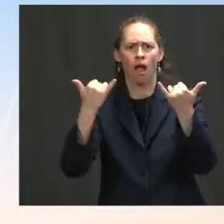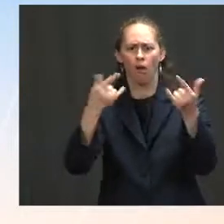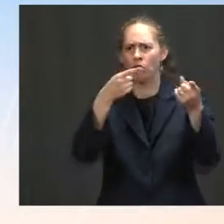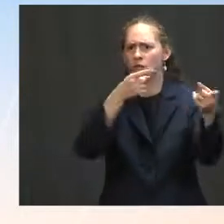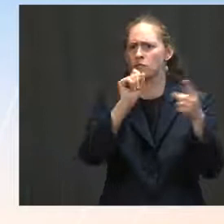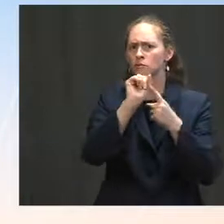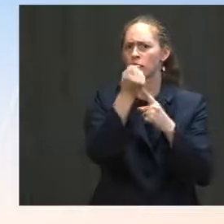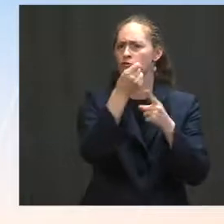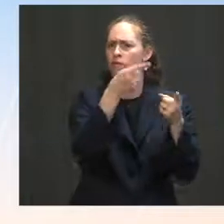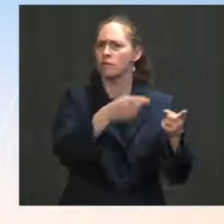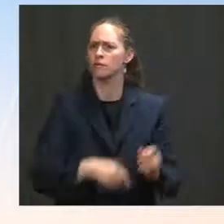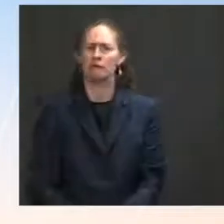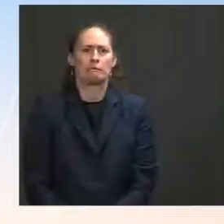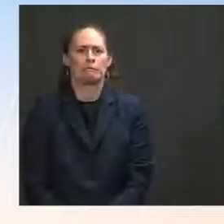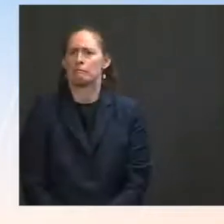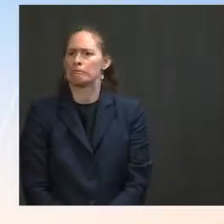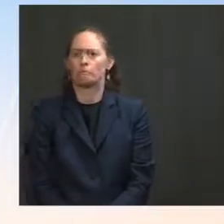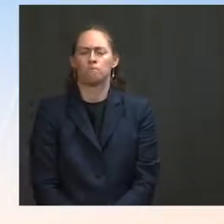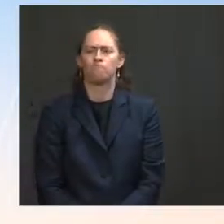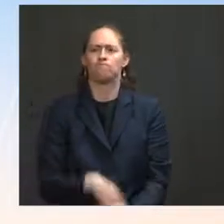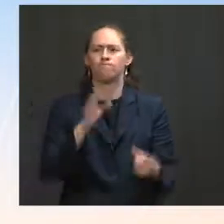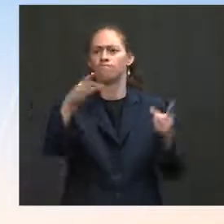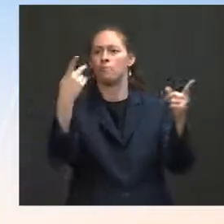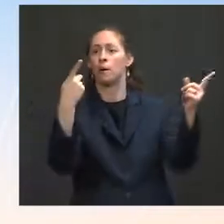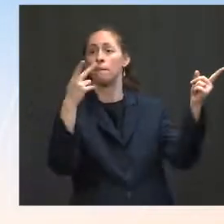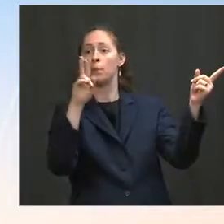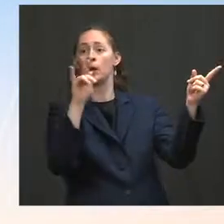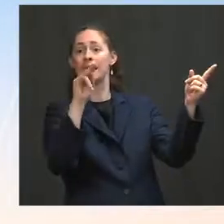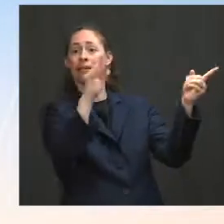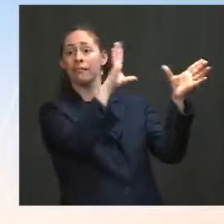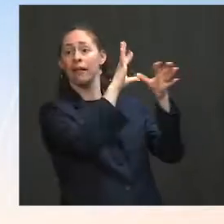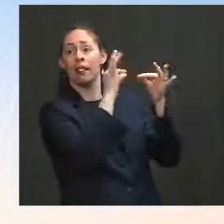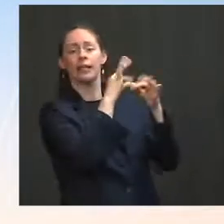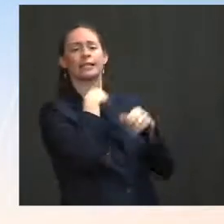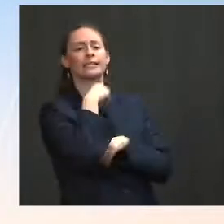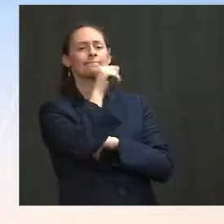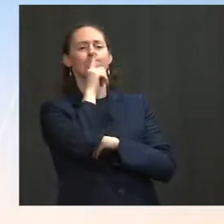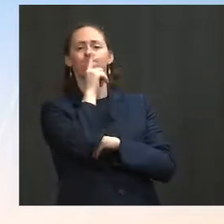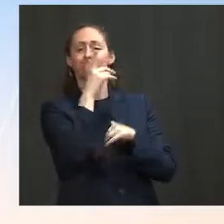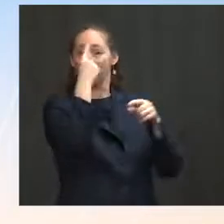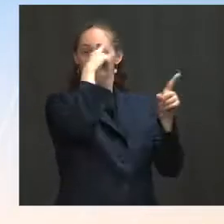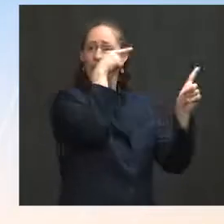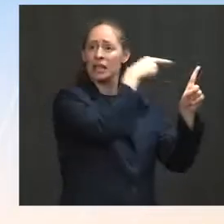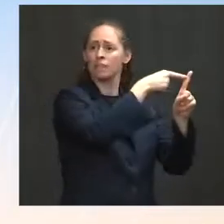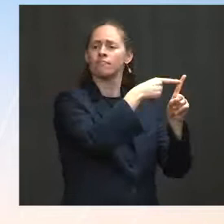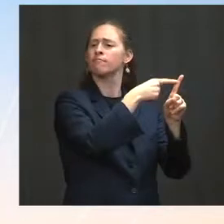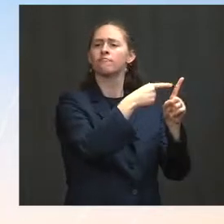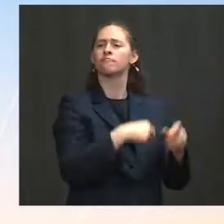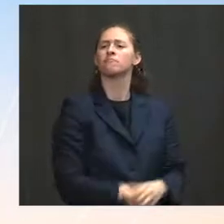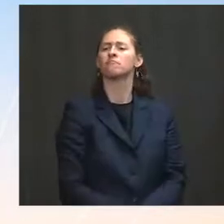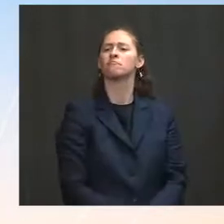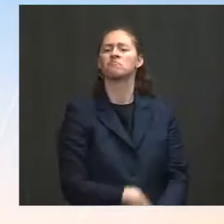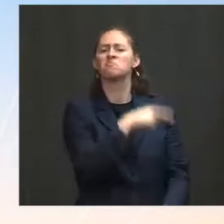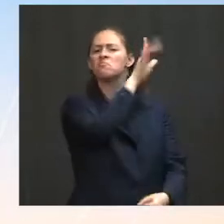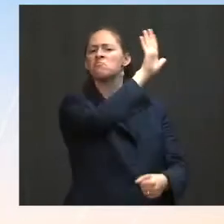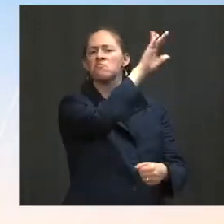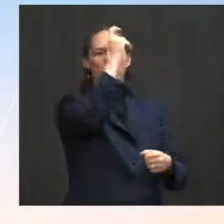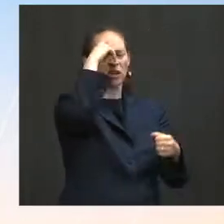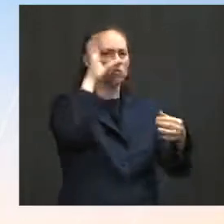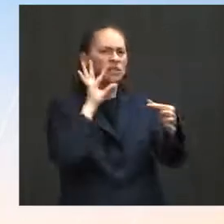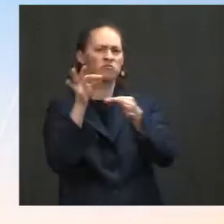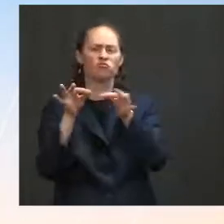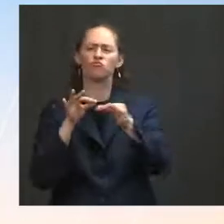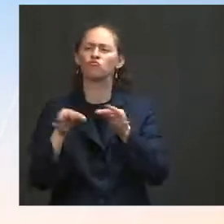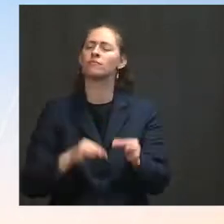Putin said, and I'm sure that the Kremlin will do their own readout of what he conveyed. I can tell you broadly that, of course, the